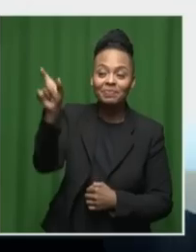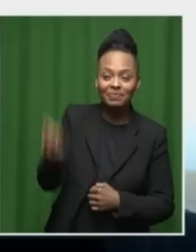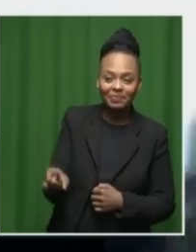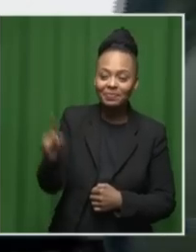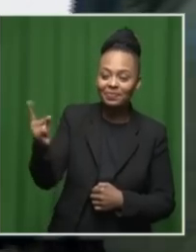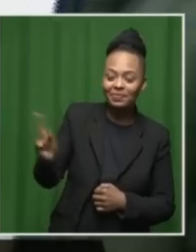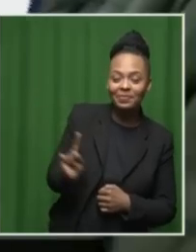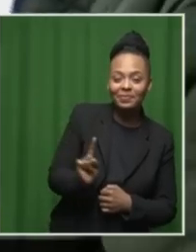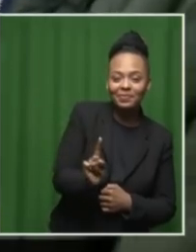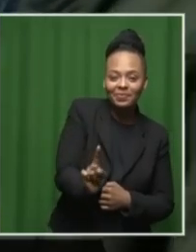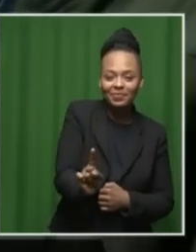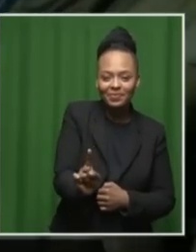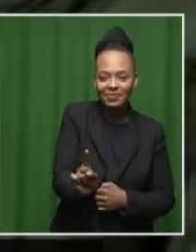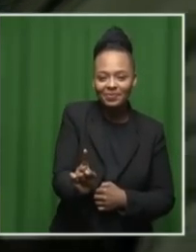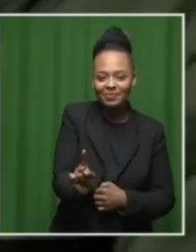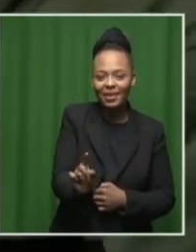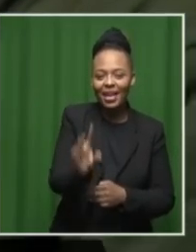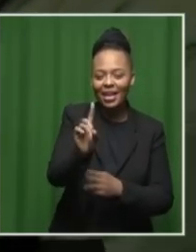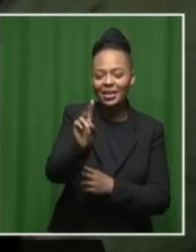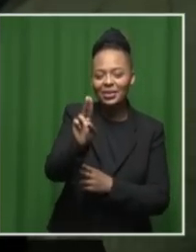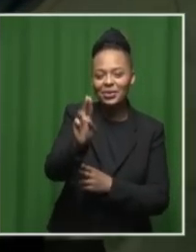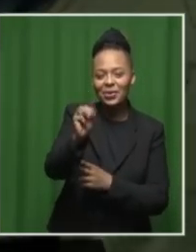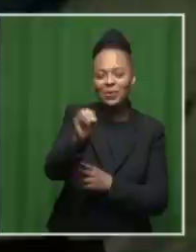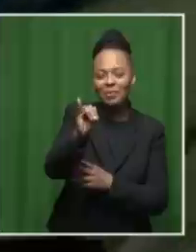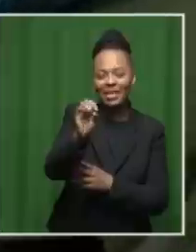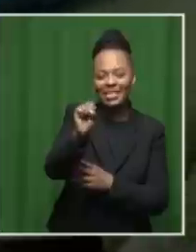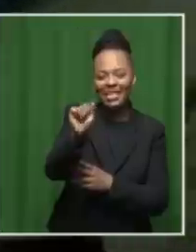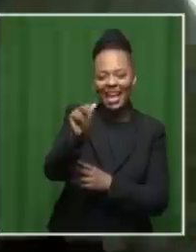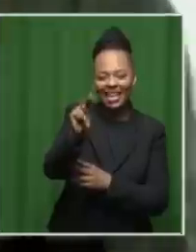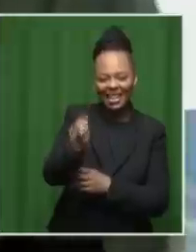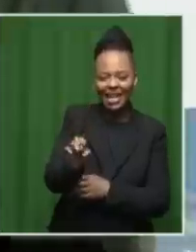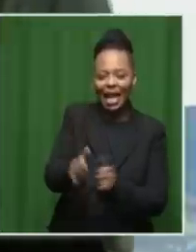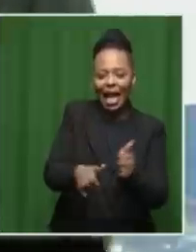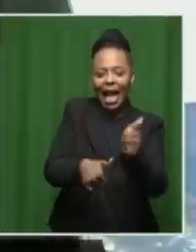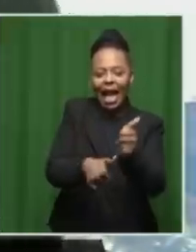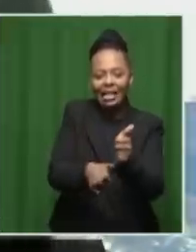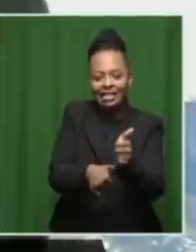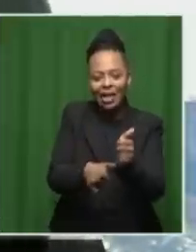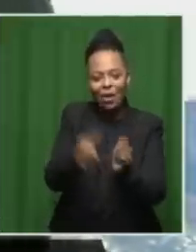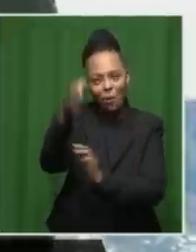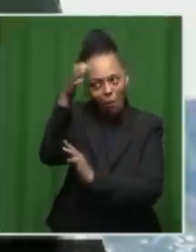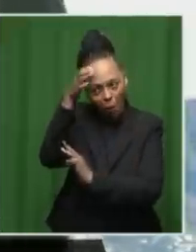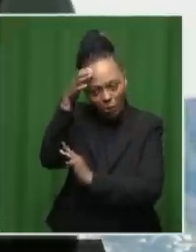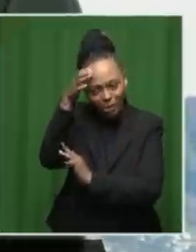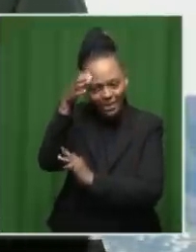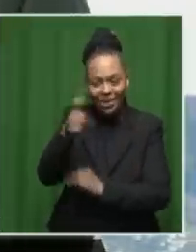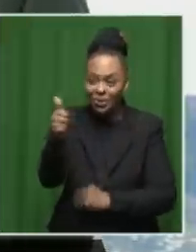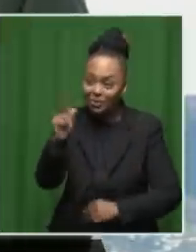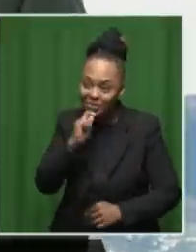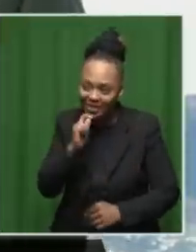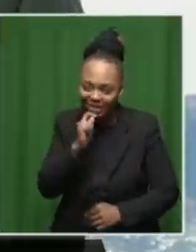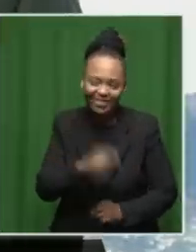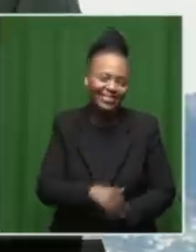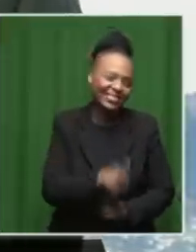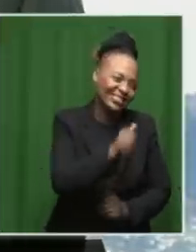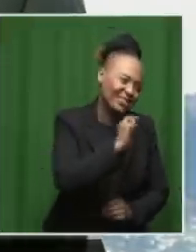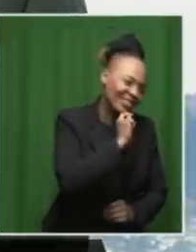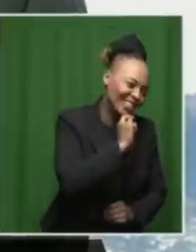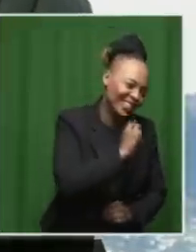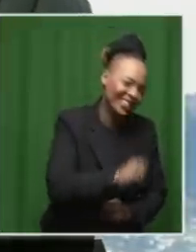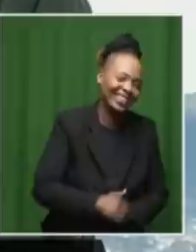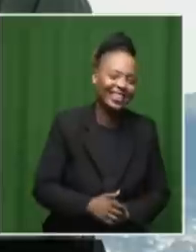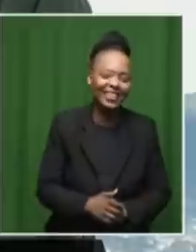lady, Dumisani Chauke, our assistant coach. Good morning. Good morning. So, apart from